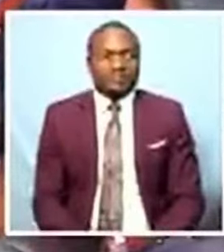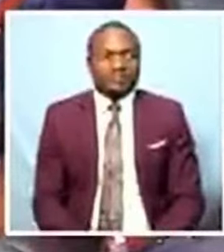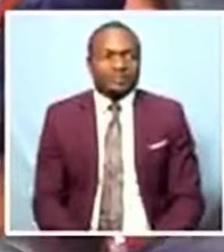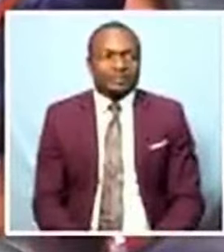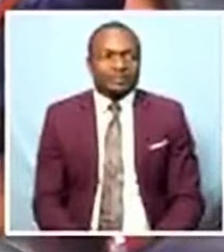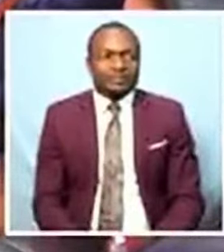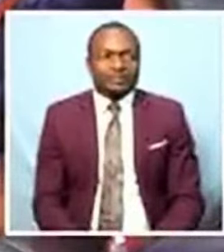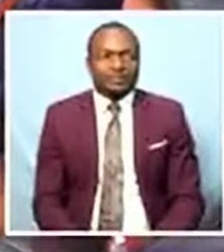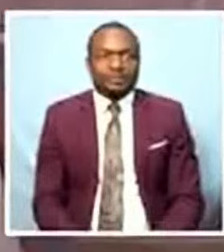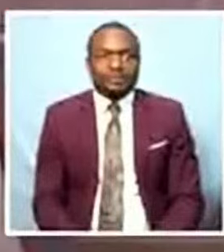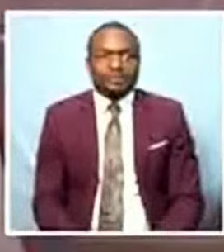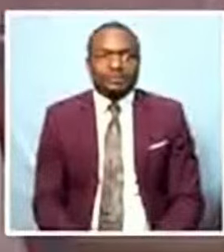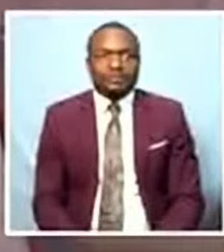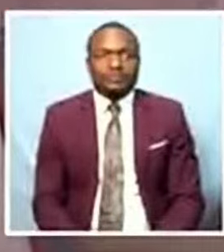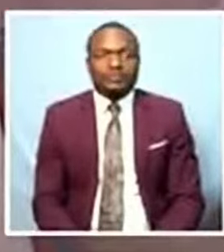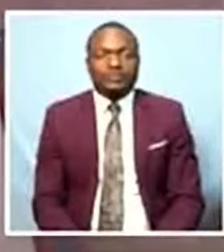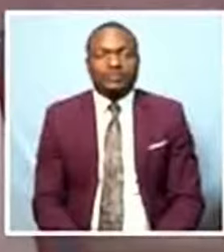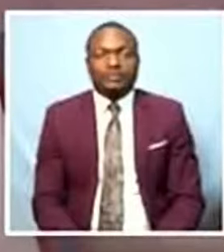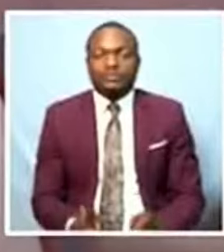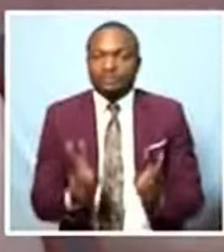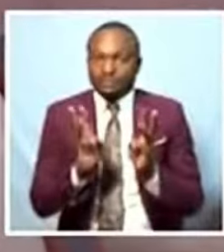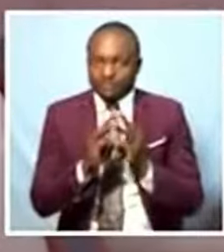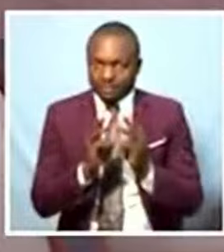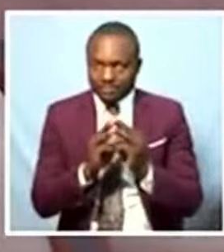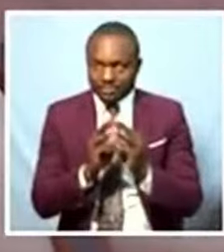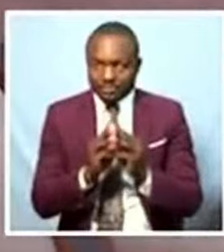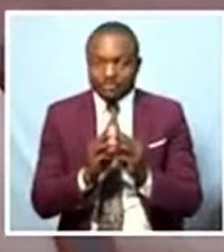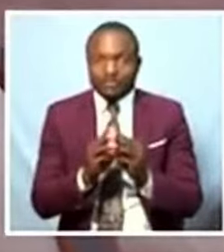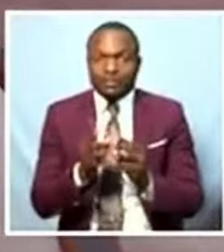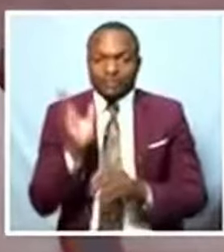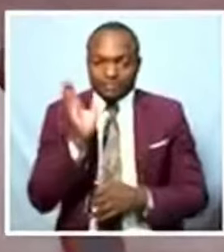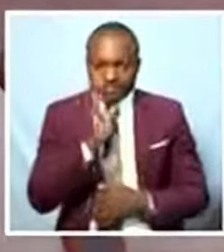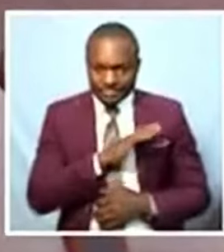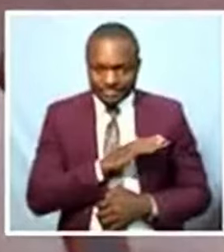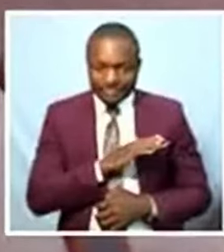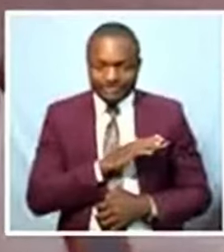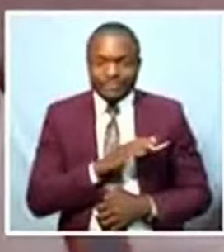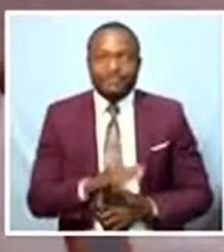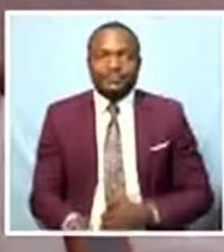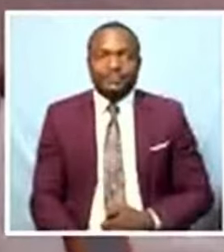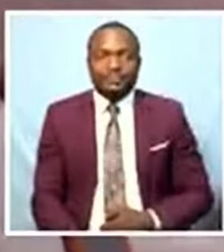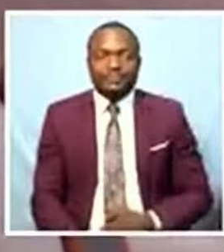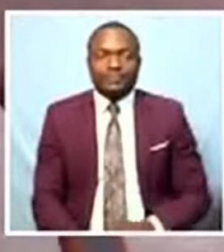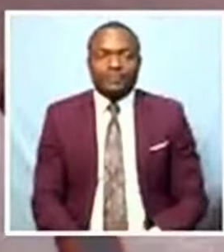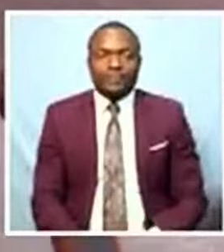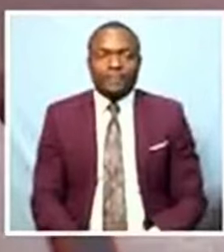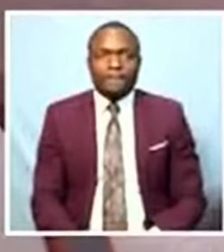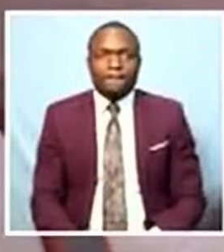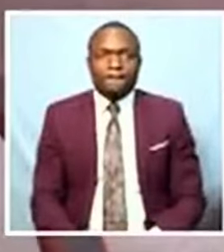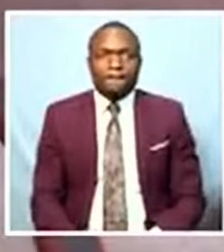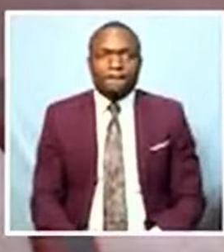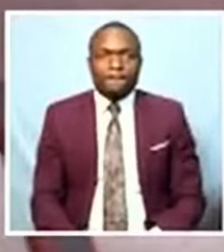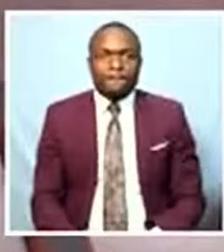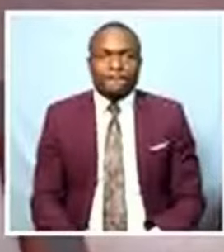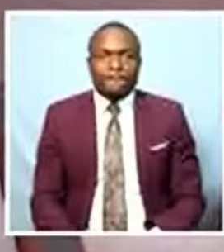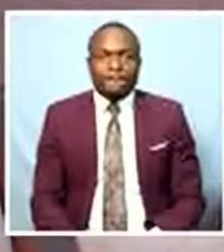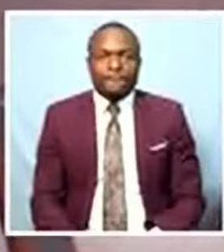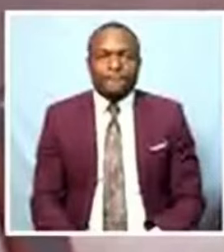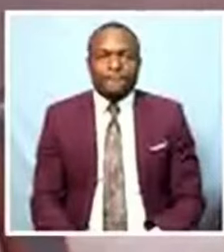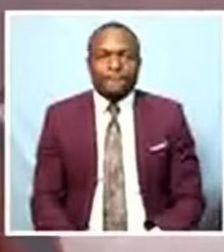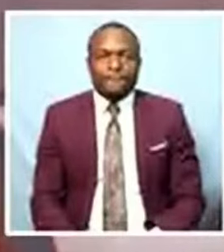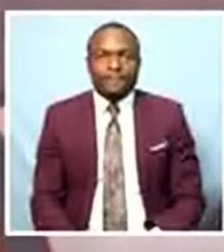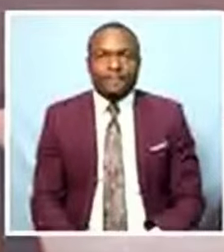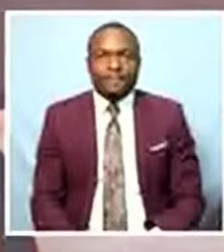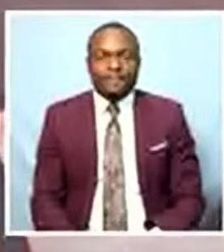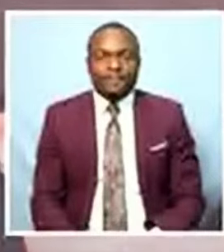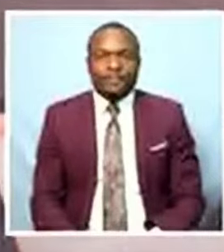Adjourned, and we now take a look at business that has been considered from the time business commenced. Yes, indeed, the business commenced at 9